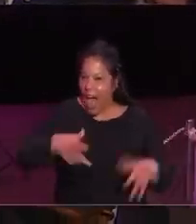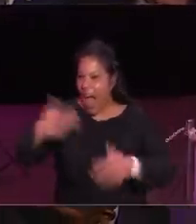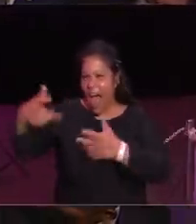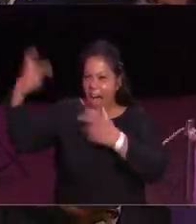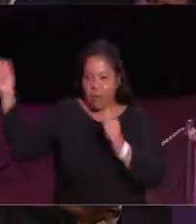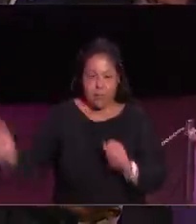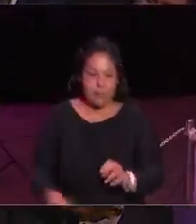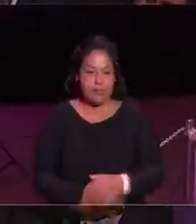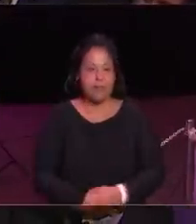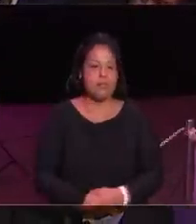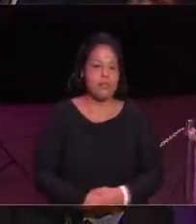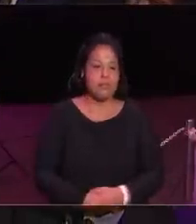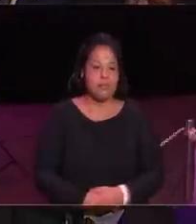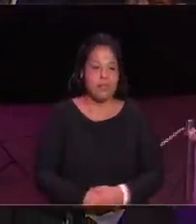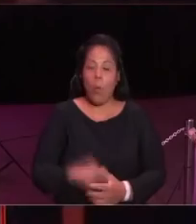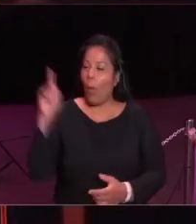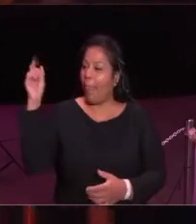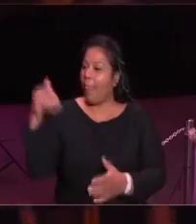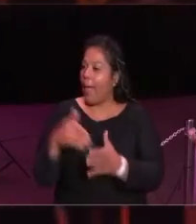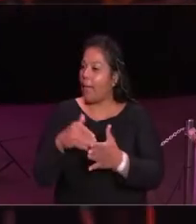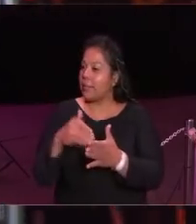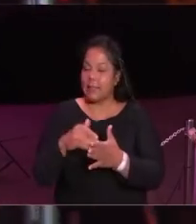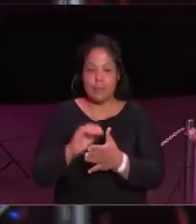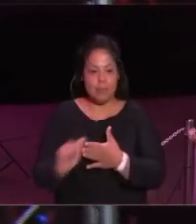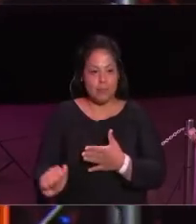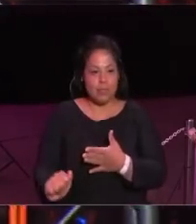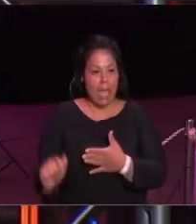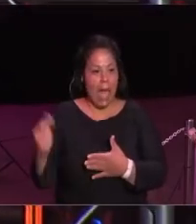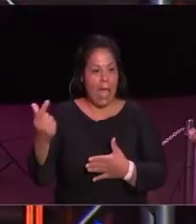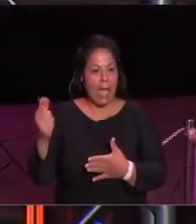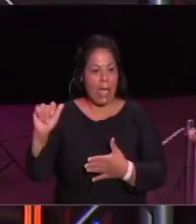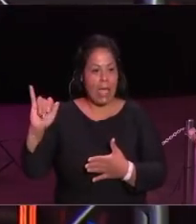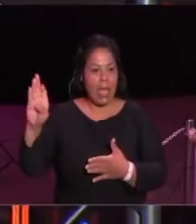$1,000. Bishop Gilbert Andrade,